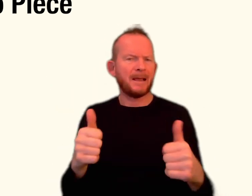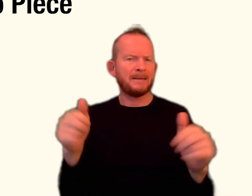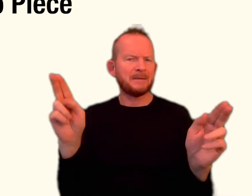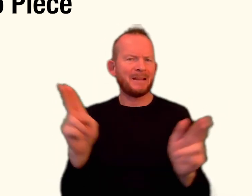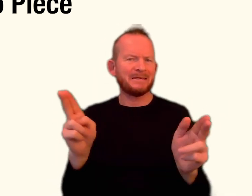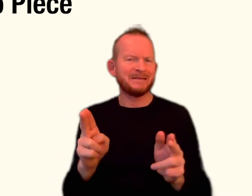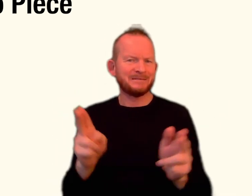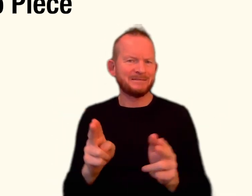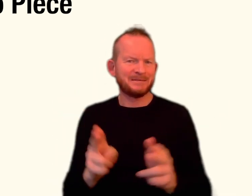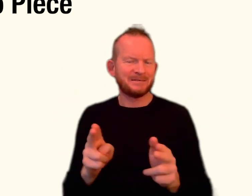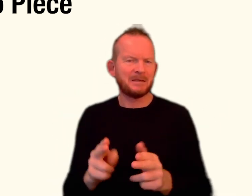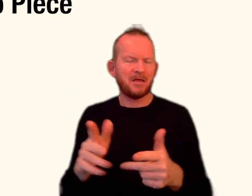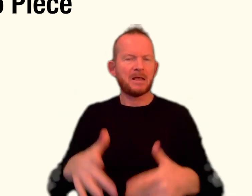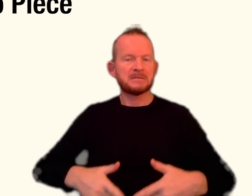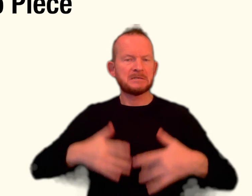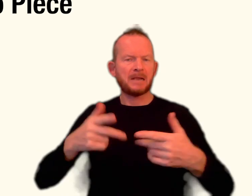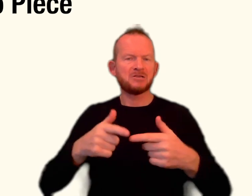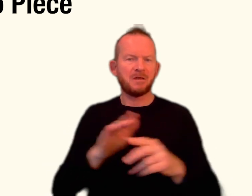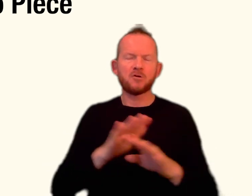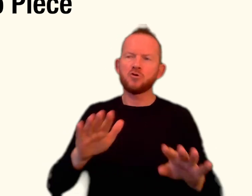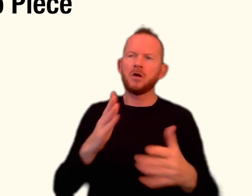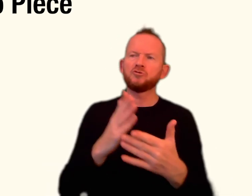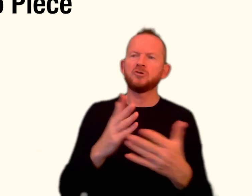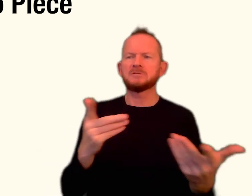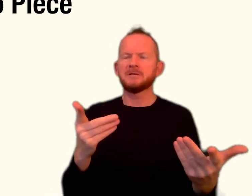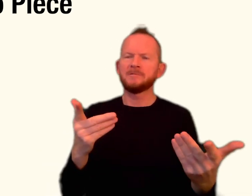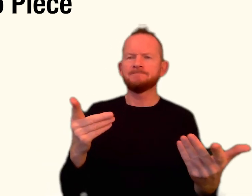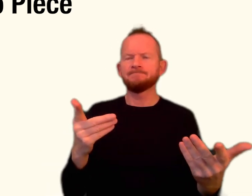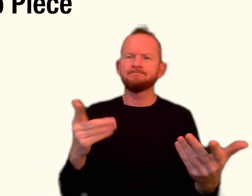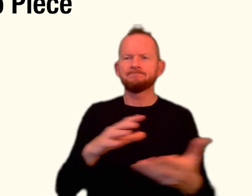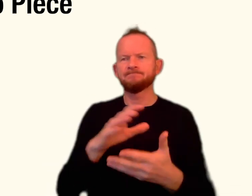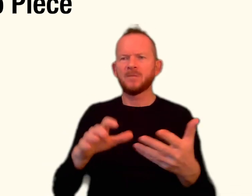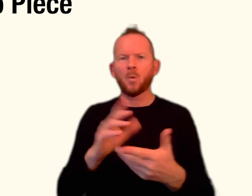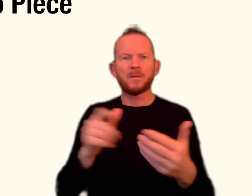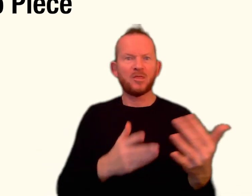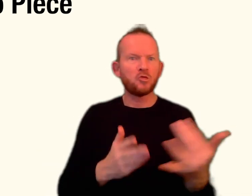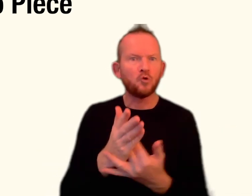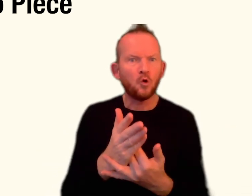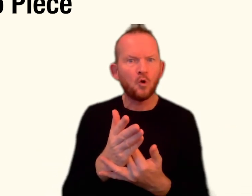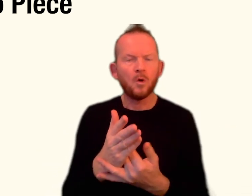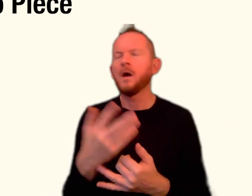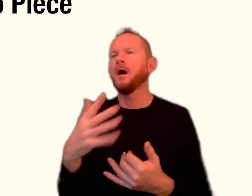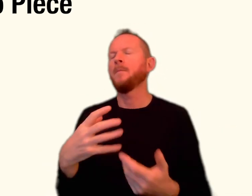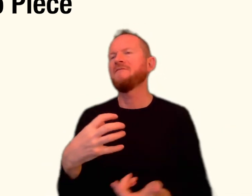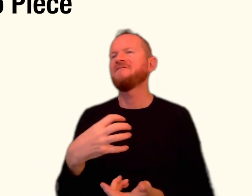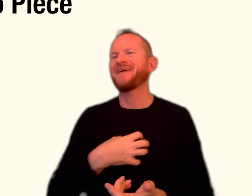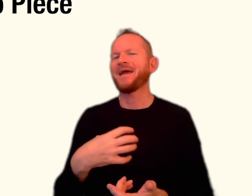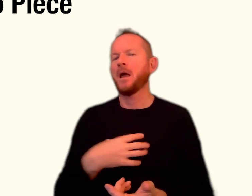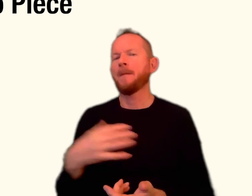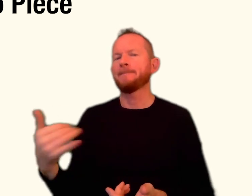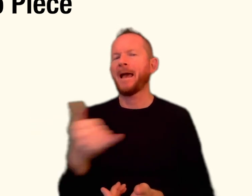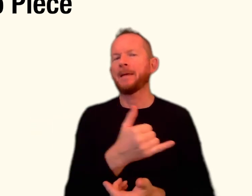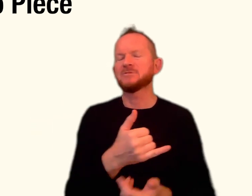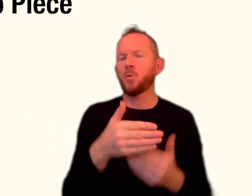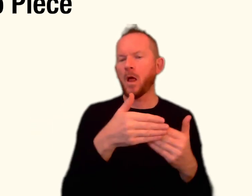depleted that sense of not just muddle about what they've been through, but fear perhaps about what